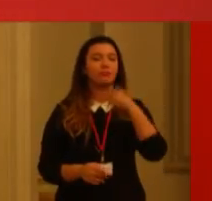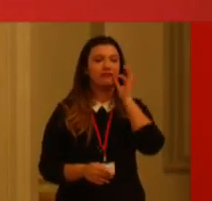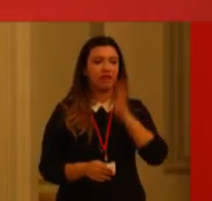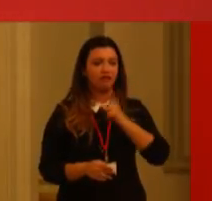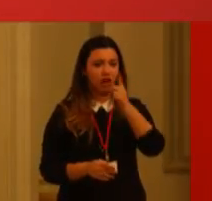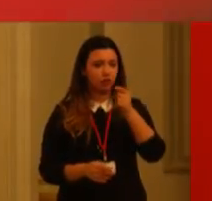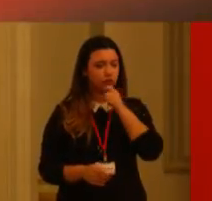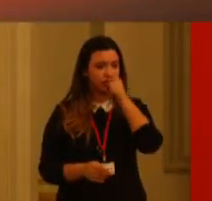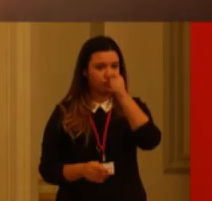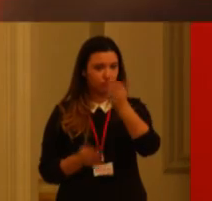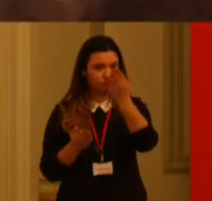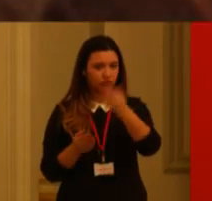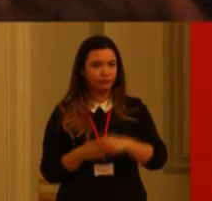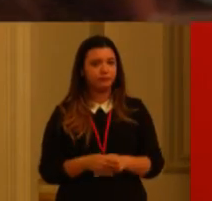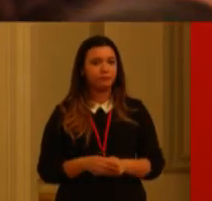a question from the back.